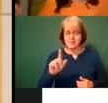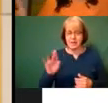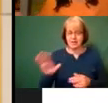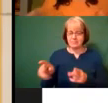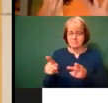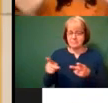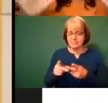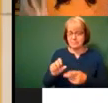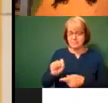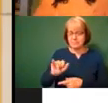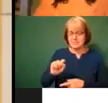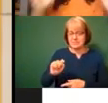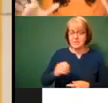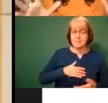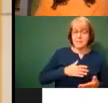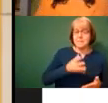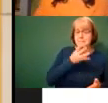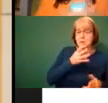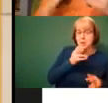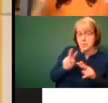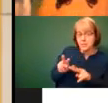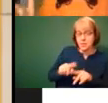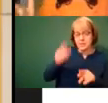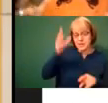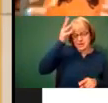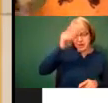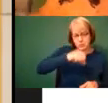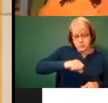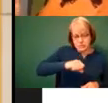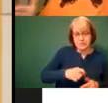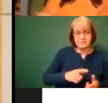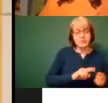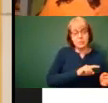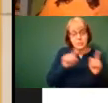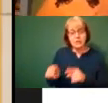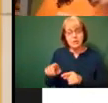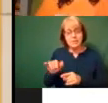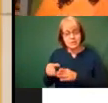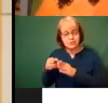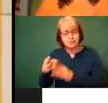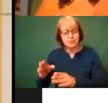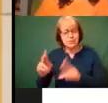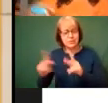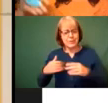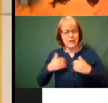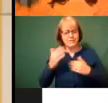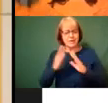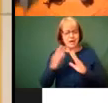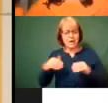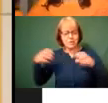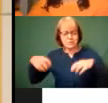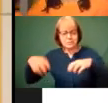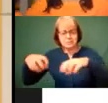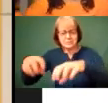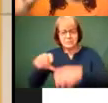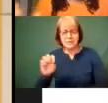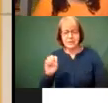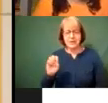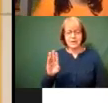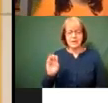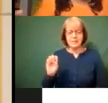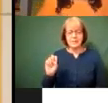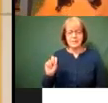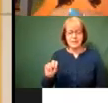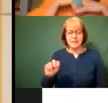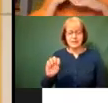was down, but you know, but we did it. If you've ever been there, it's on a street where people live, Ebenezer Baptist Church, the house Dr. King grew up in, and a